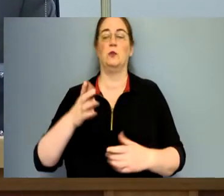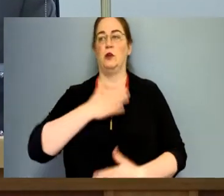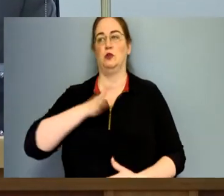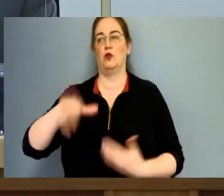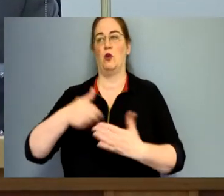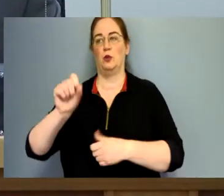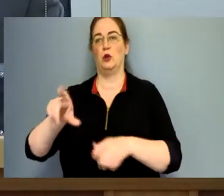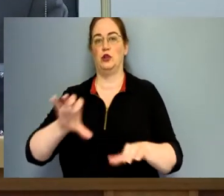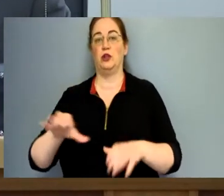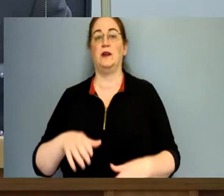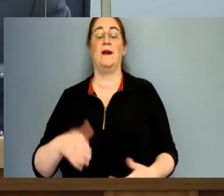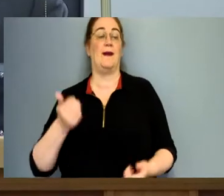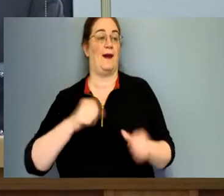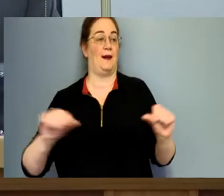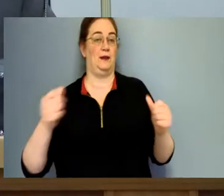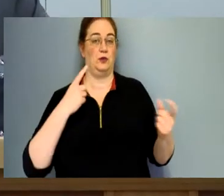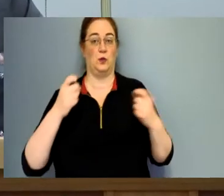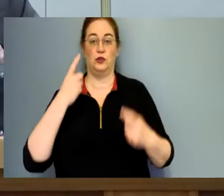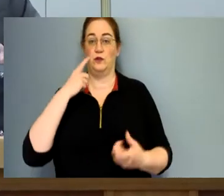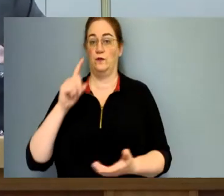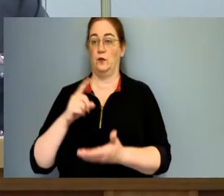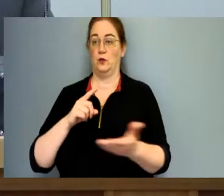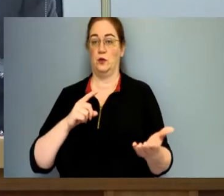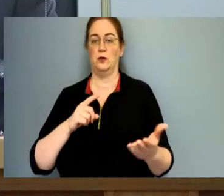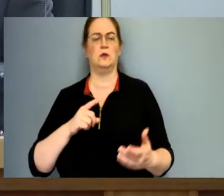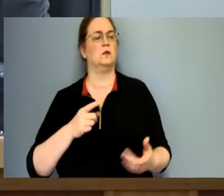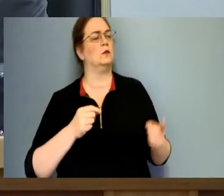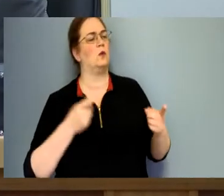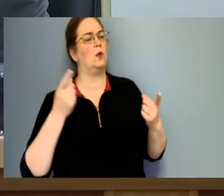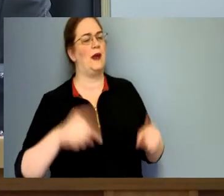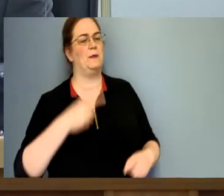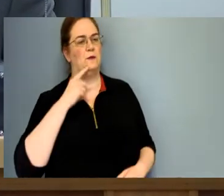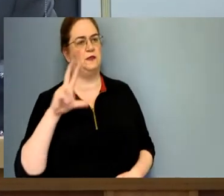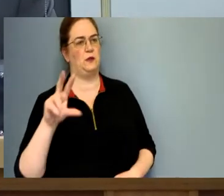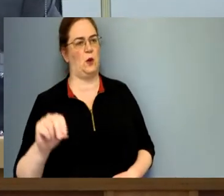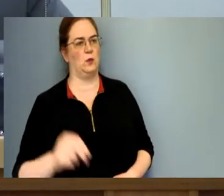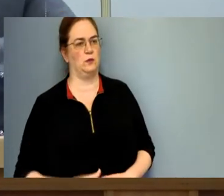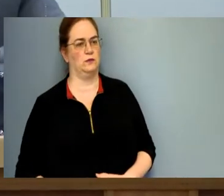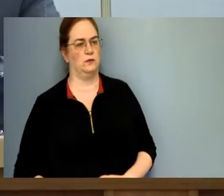all the work you put into it. Any other questions, Mr. Stair? What would happen if we said no?